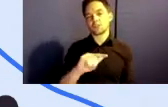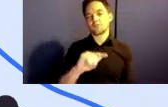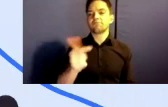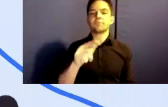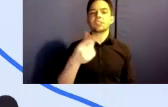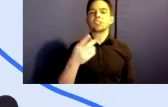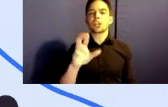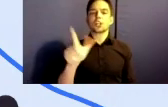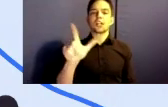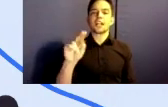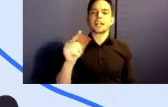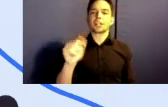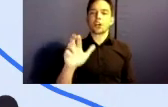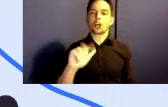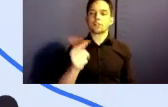Langar.